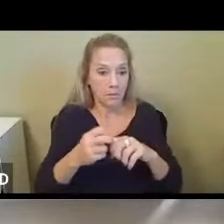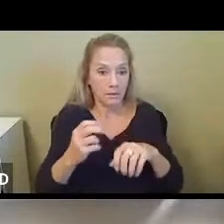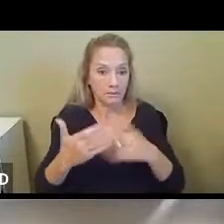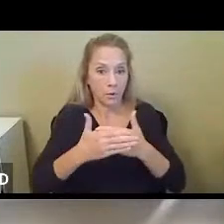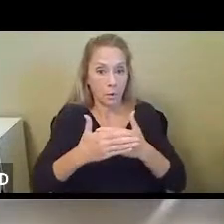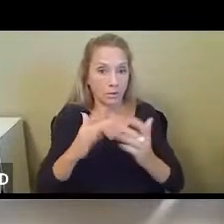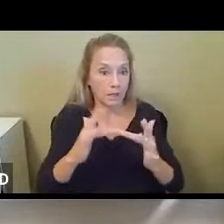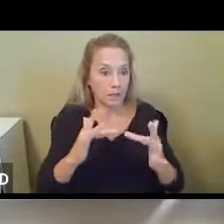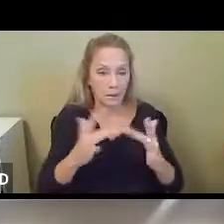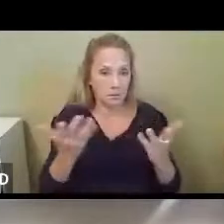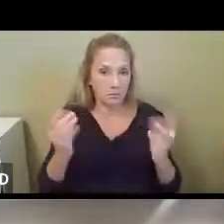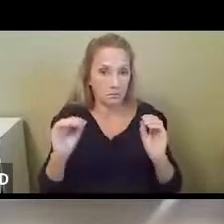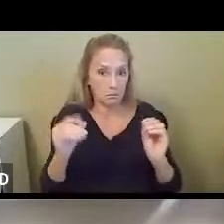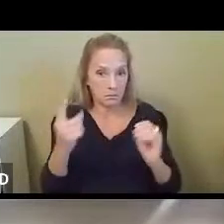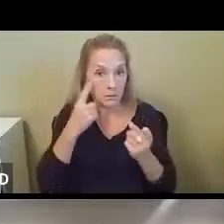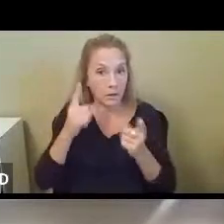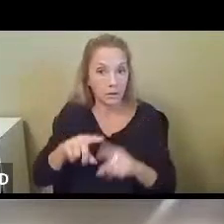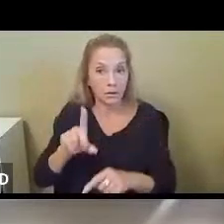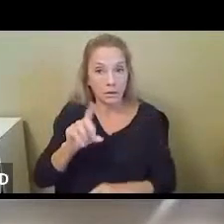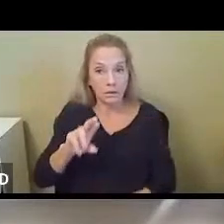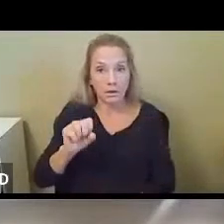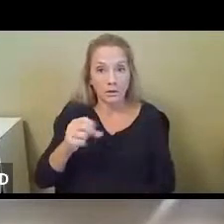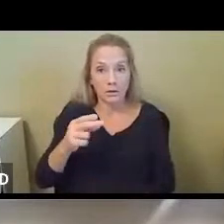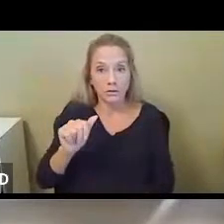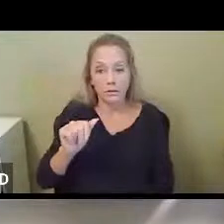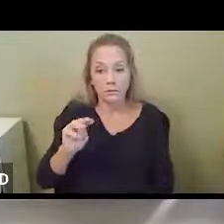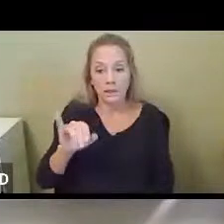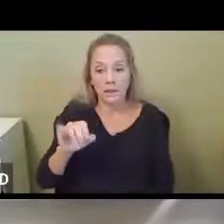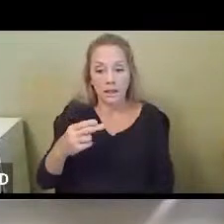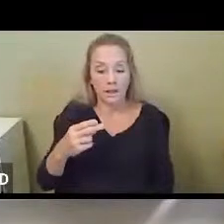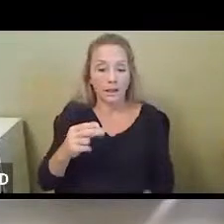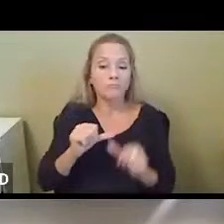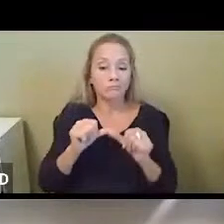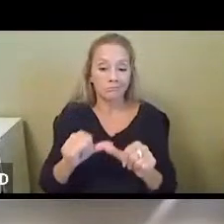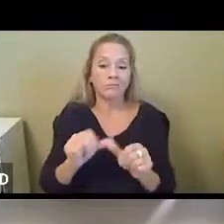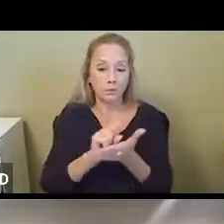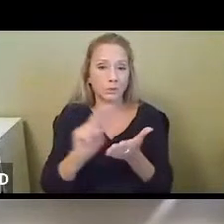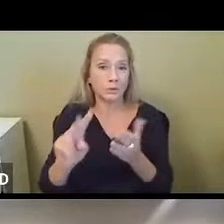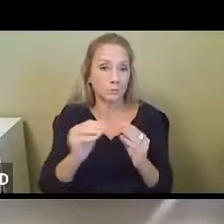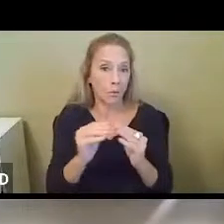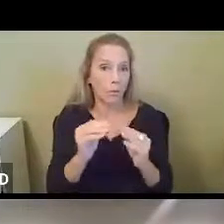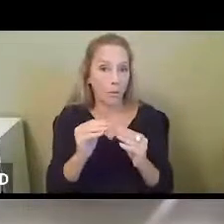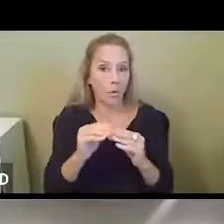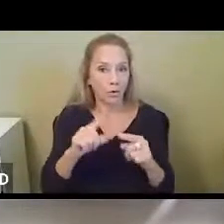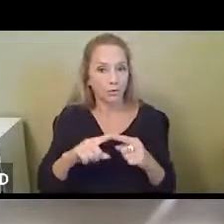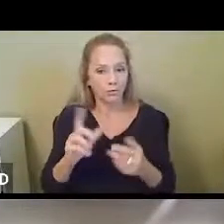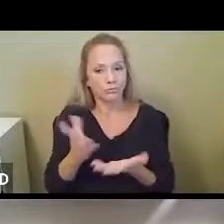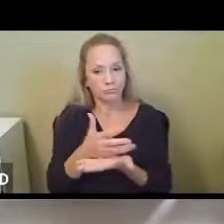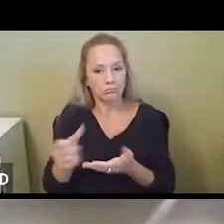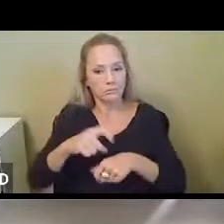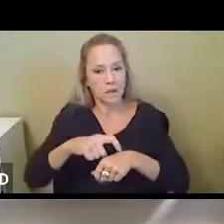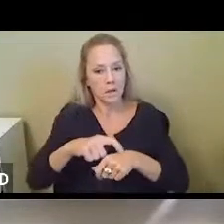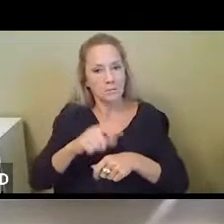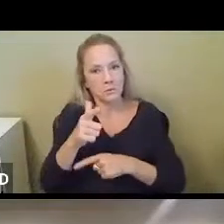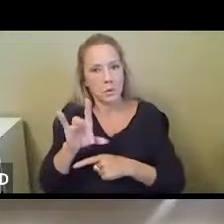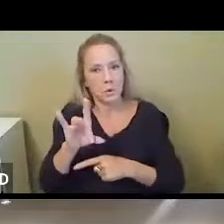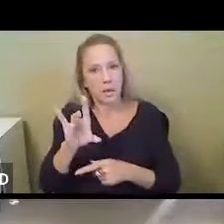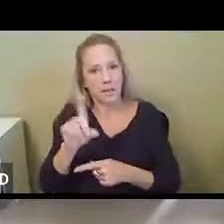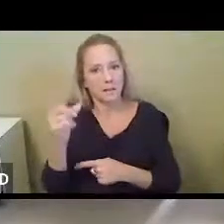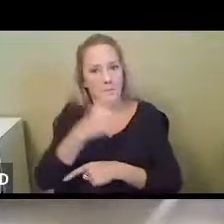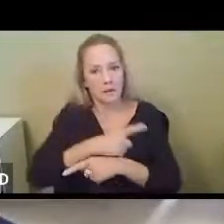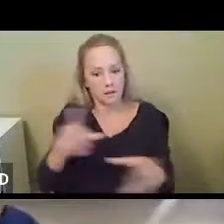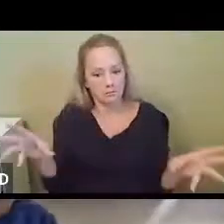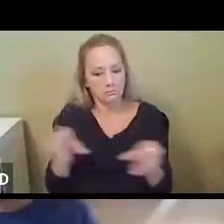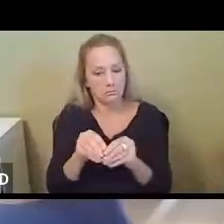I think the probably prudent thing would be to let this go for 2 weeks also to finish the 28-day cycle.